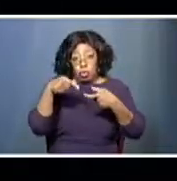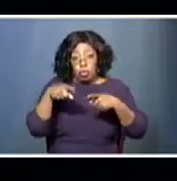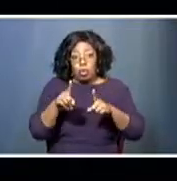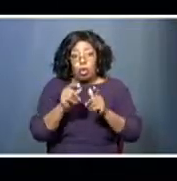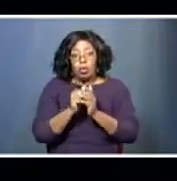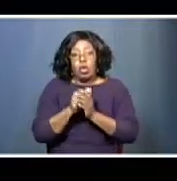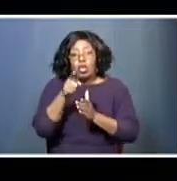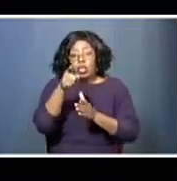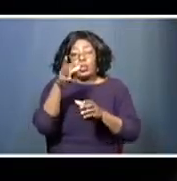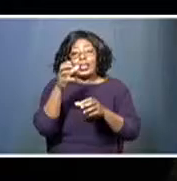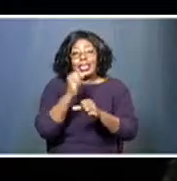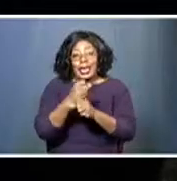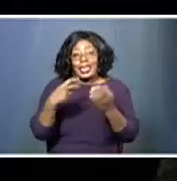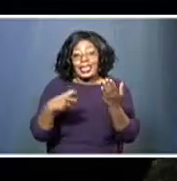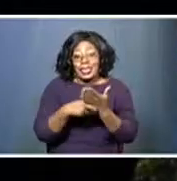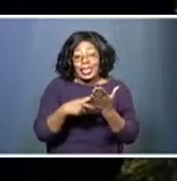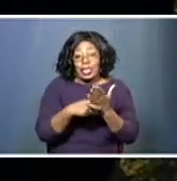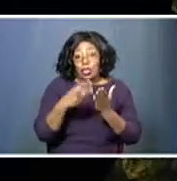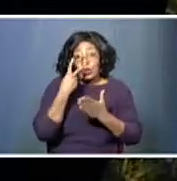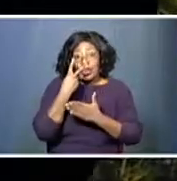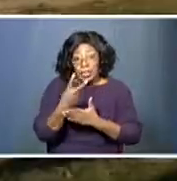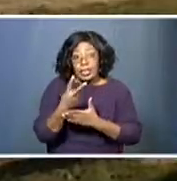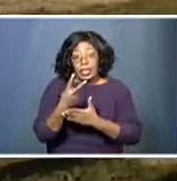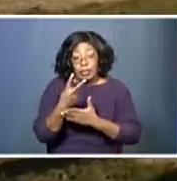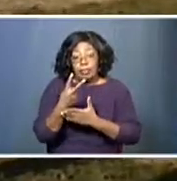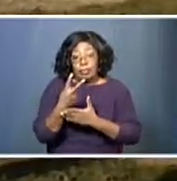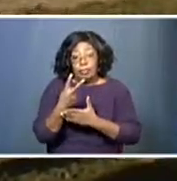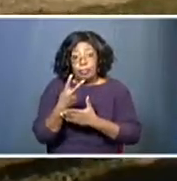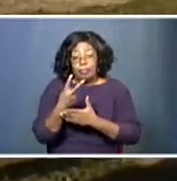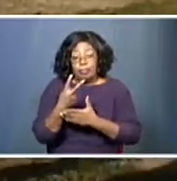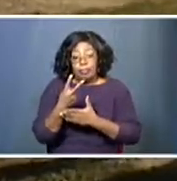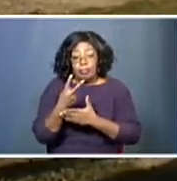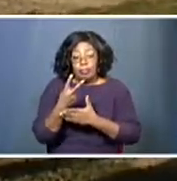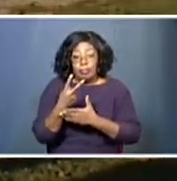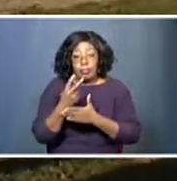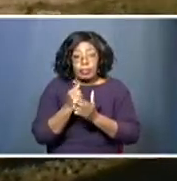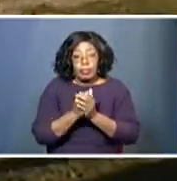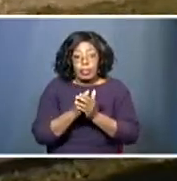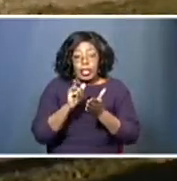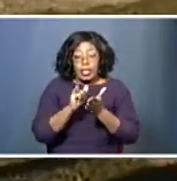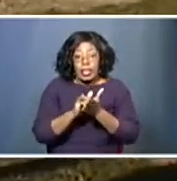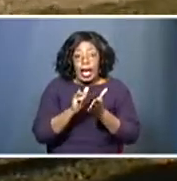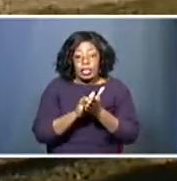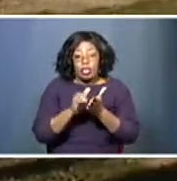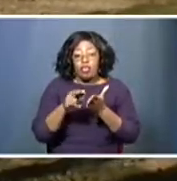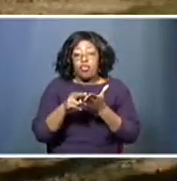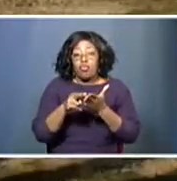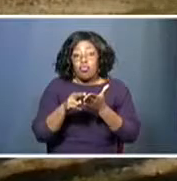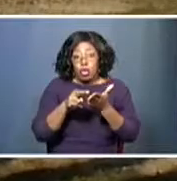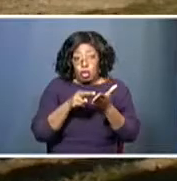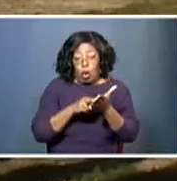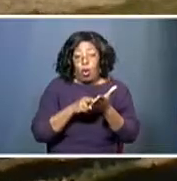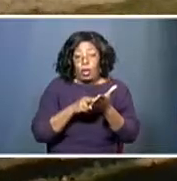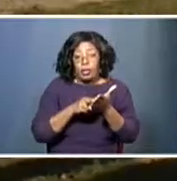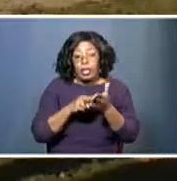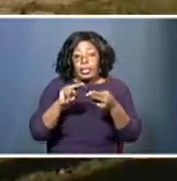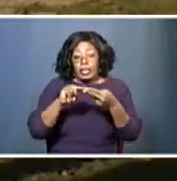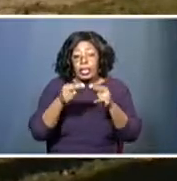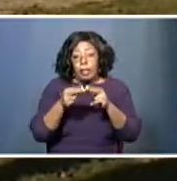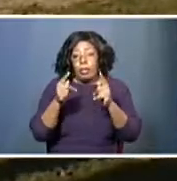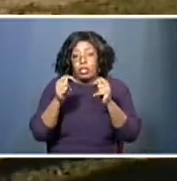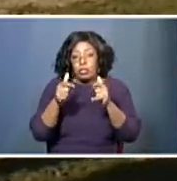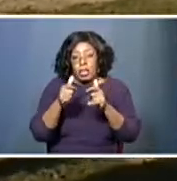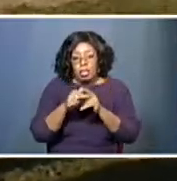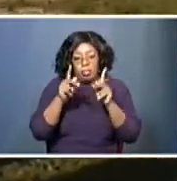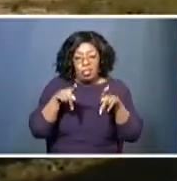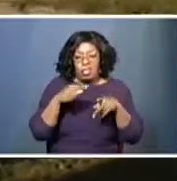you get a ticket that you see right here from the side of his belt that will actually record the speed and that we hand to persons. So persons will